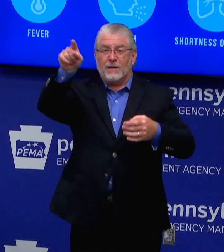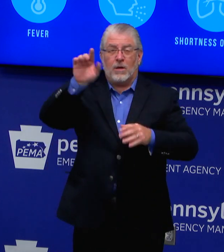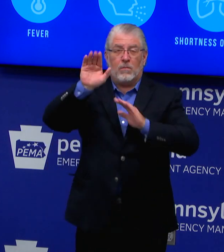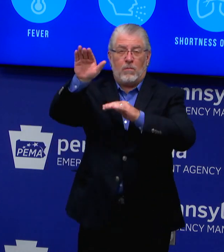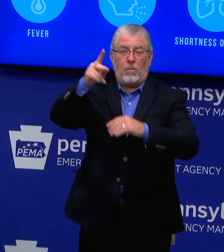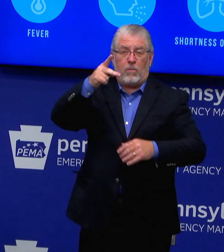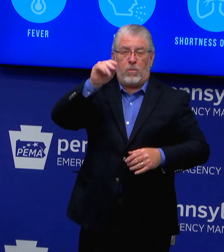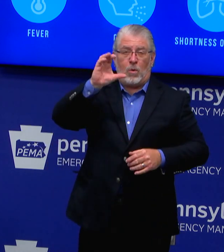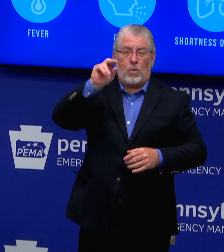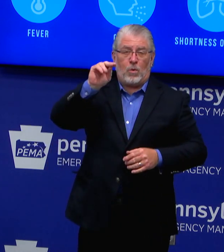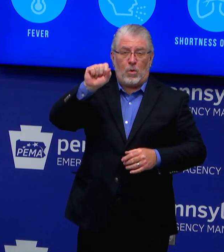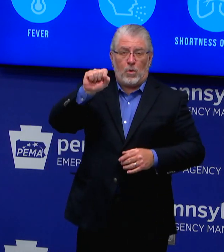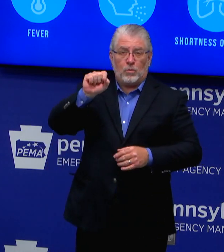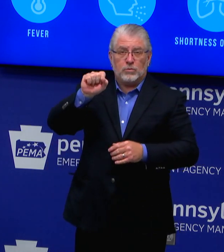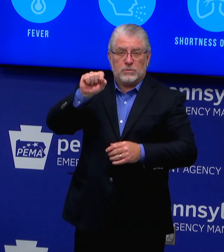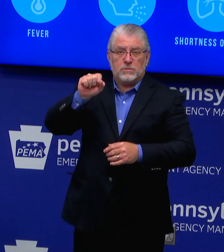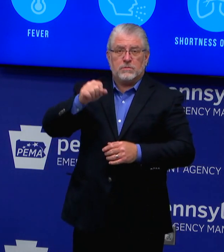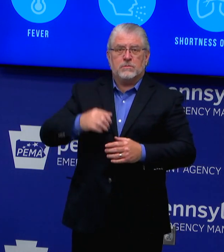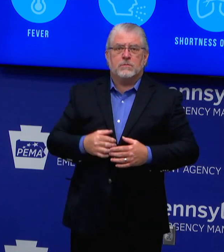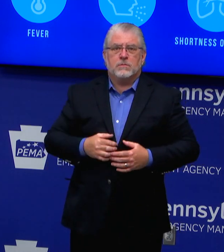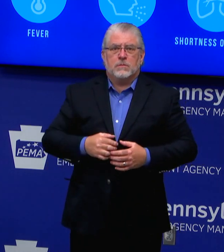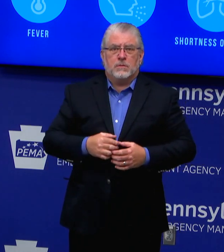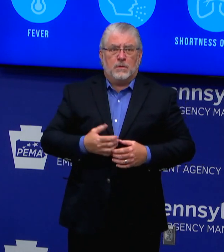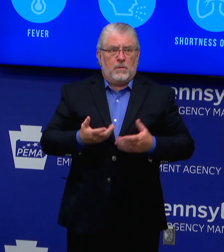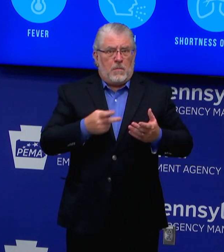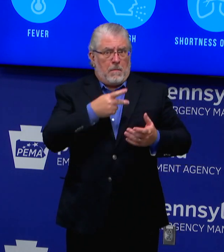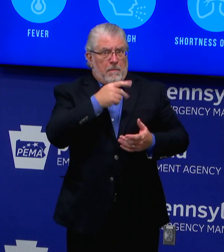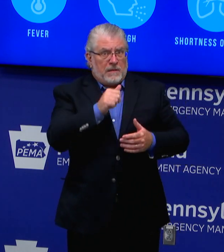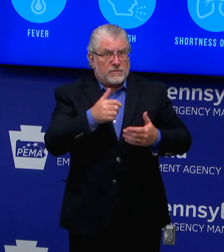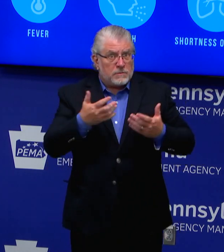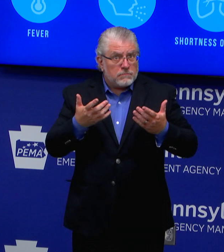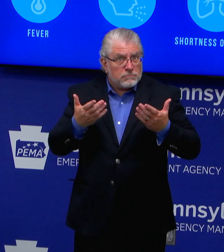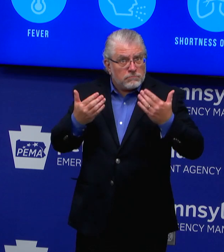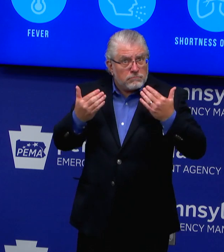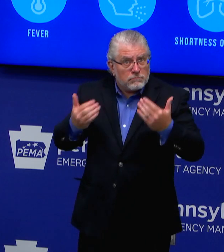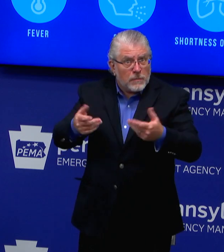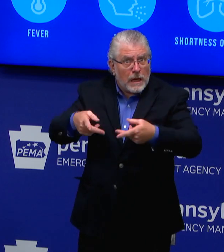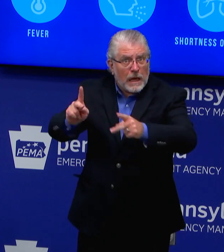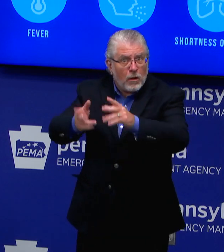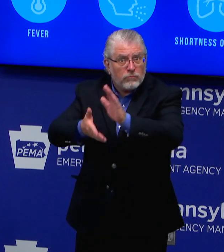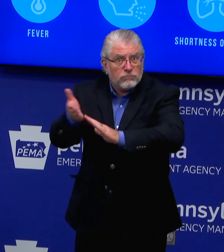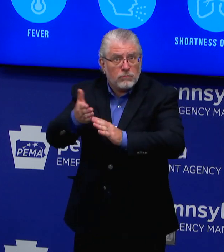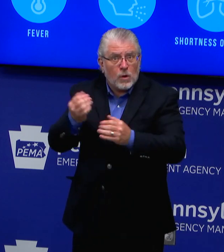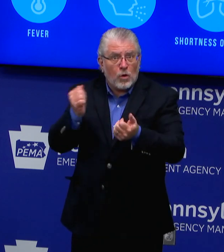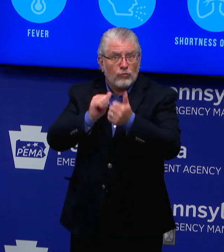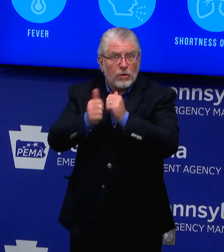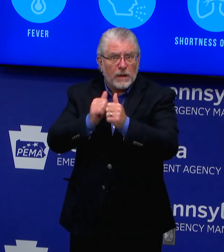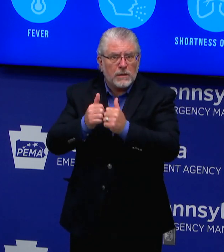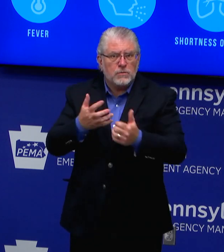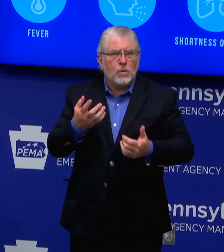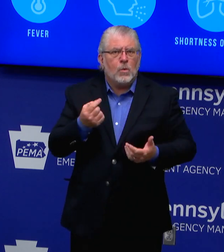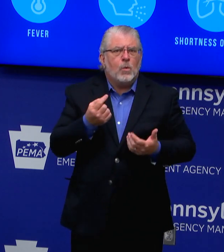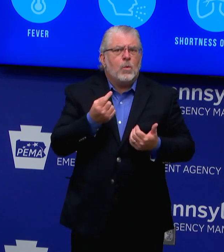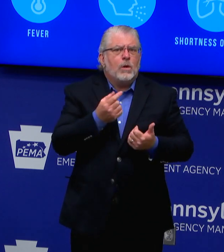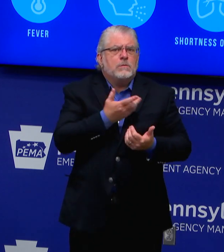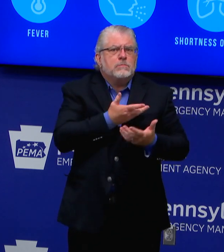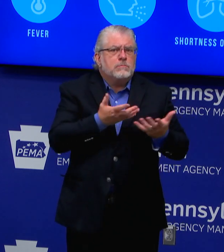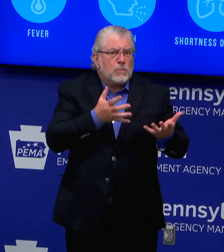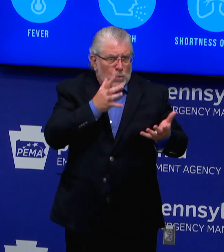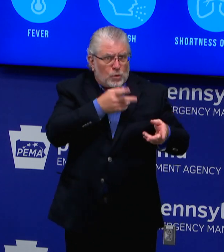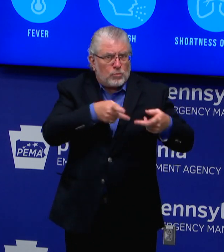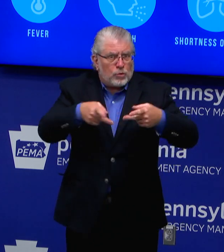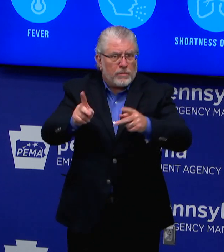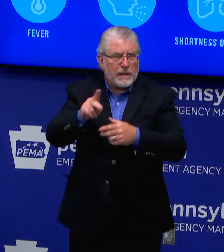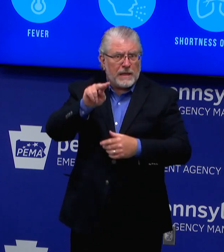that race. What criteria are you waiting for to make that decision? Would you allow NASCAR to race without fans if